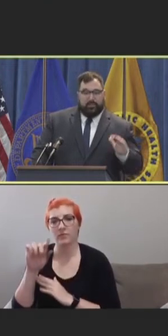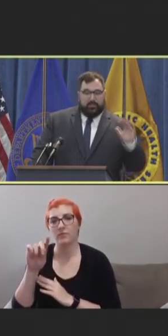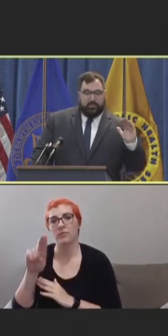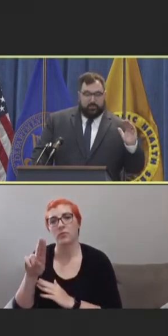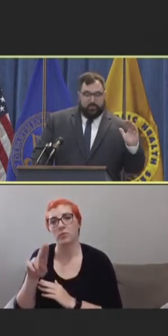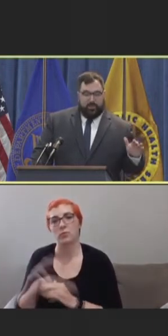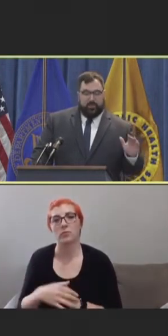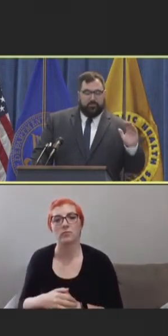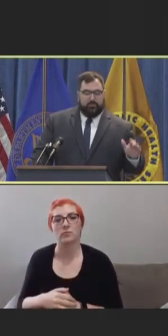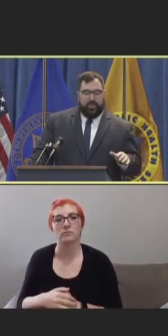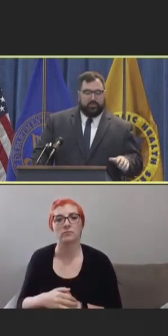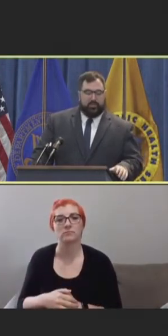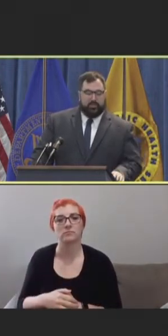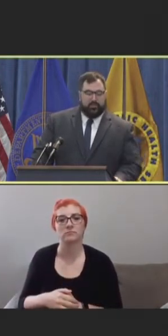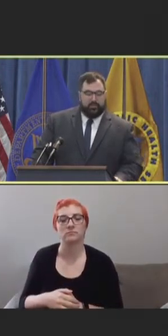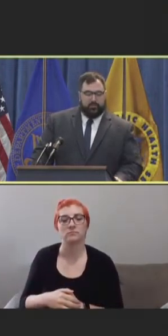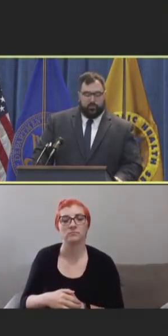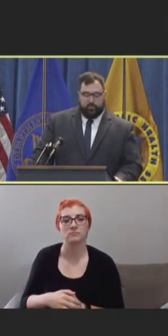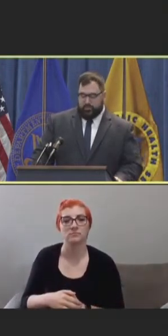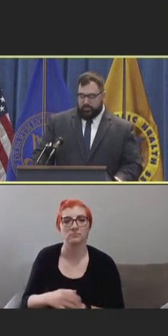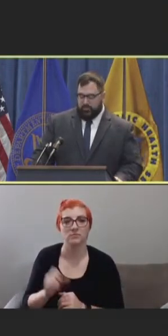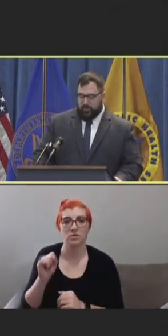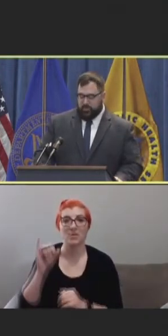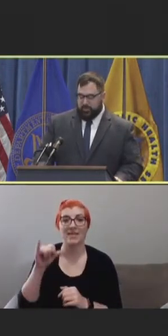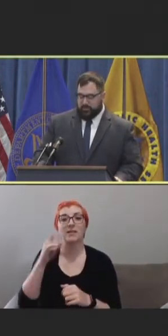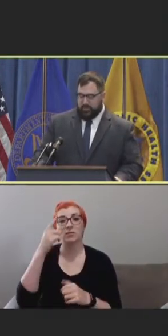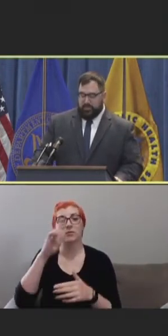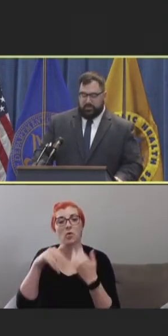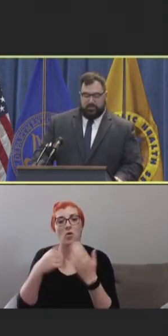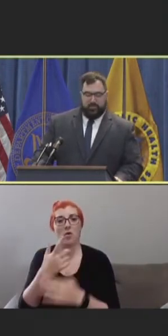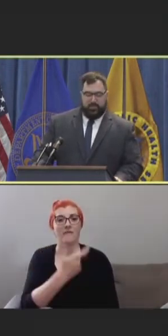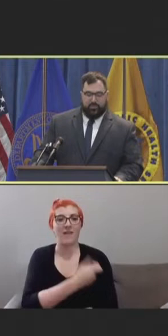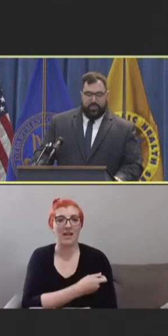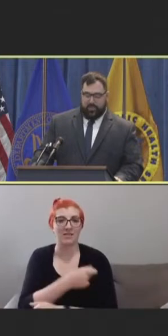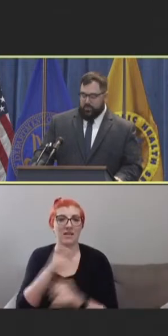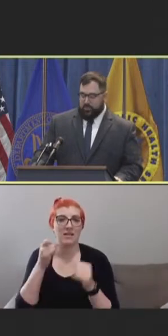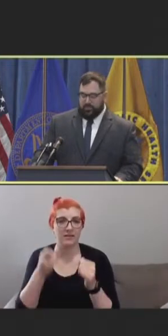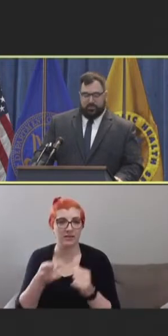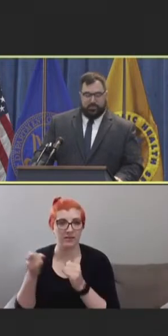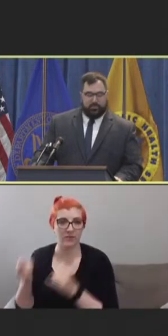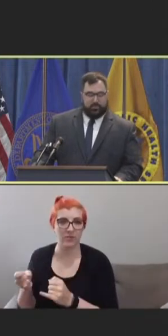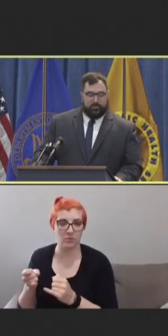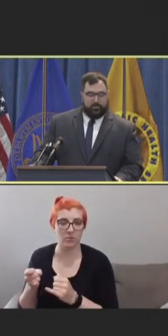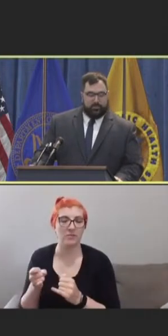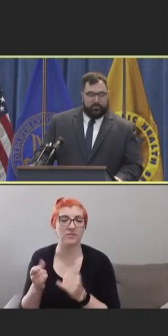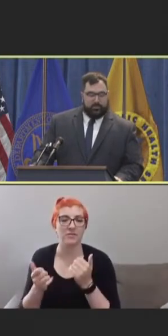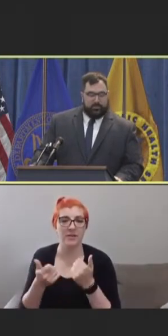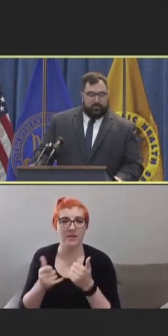again, these are in vaccinated individuals. The very obese still have that higher risk.